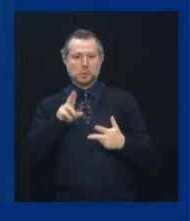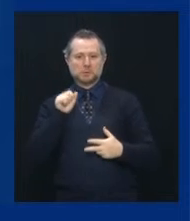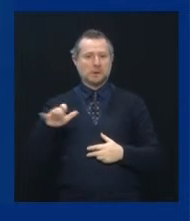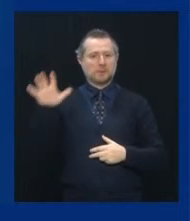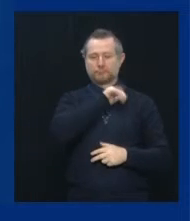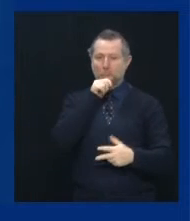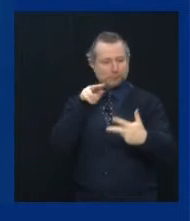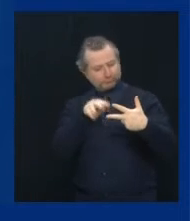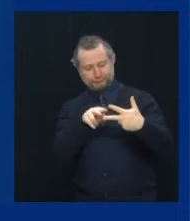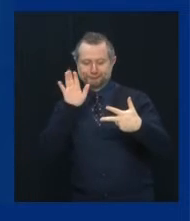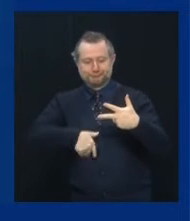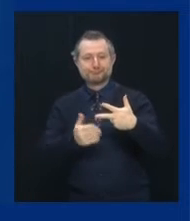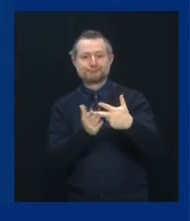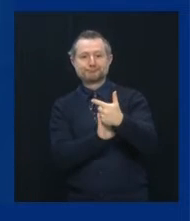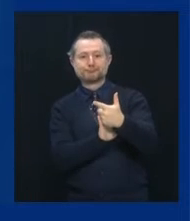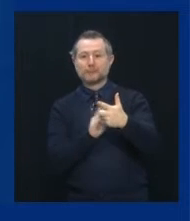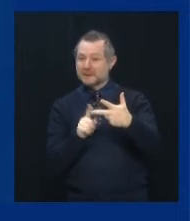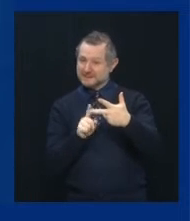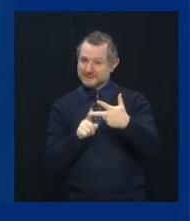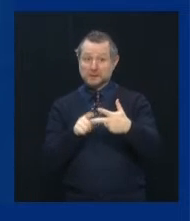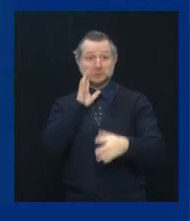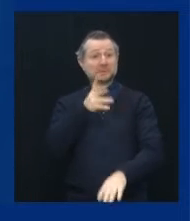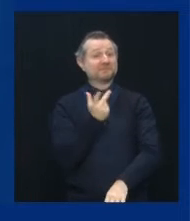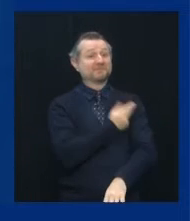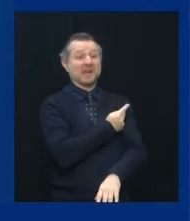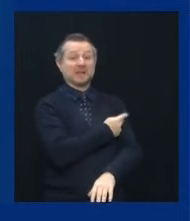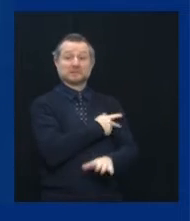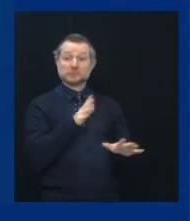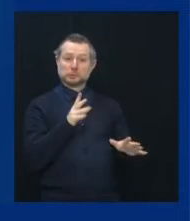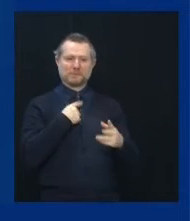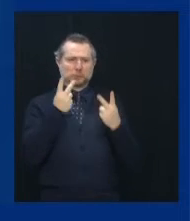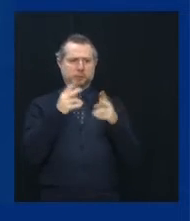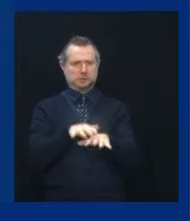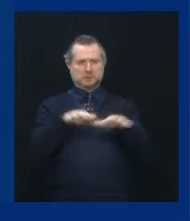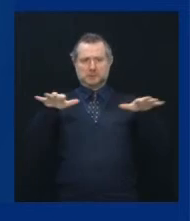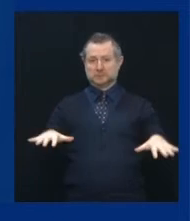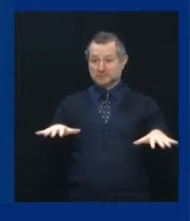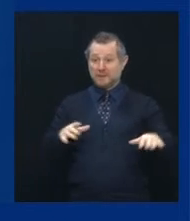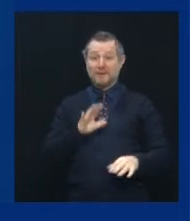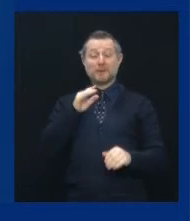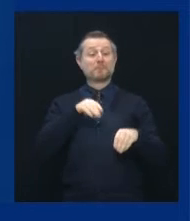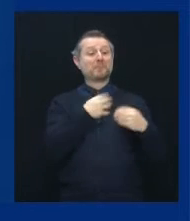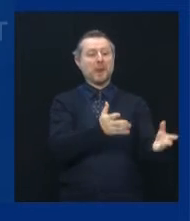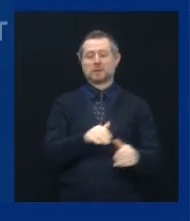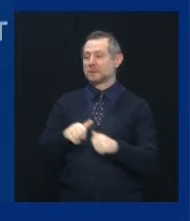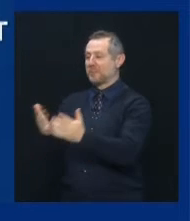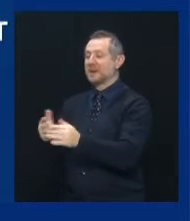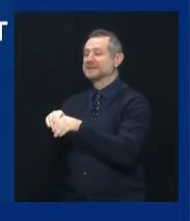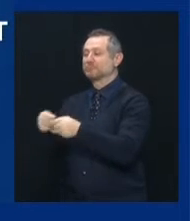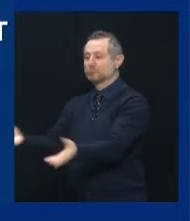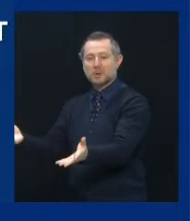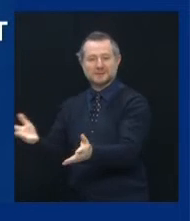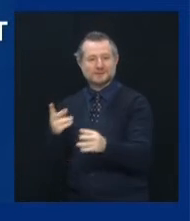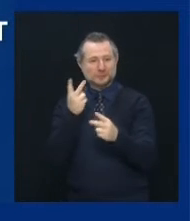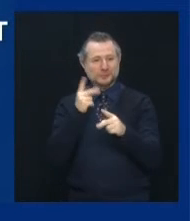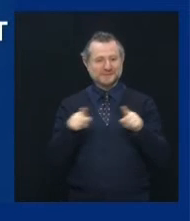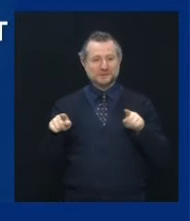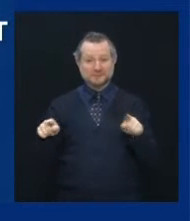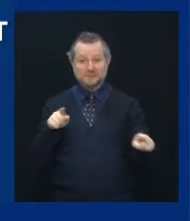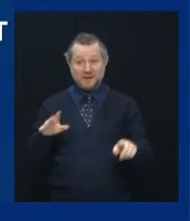of the equation. There's the supply of vaccine, there's the distribution. Federal government is doing the